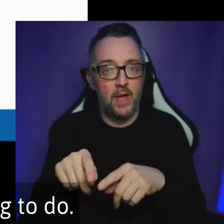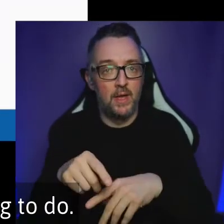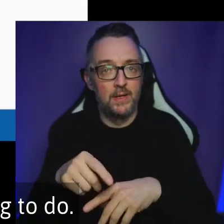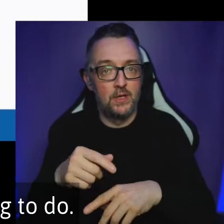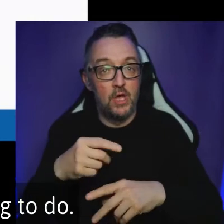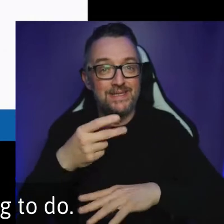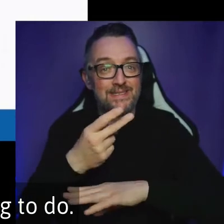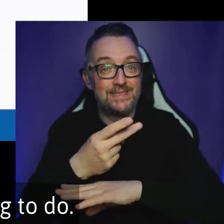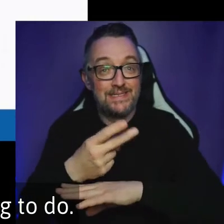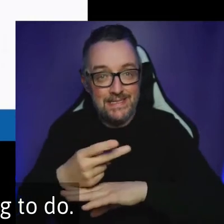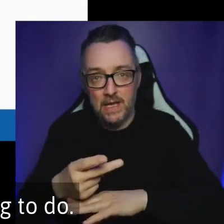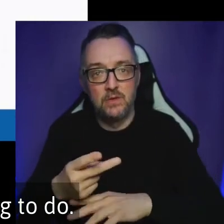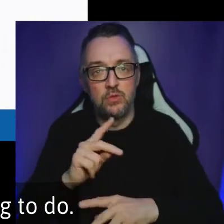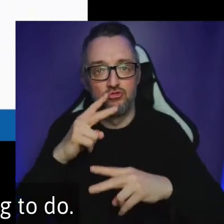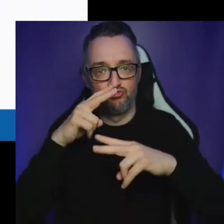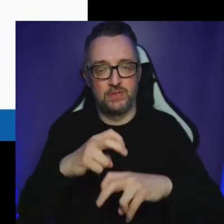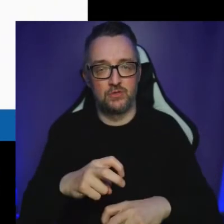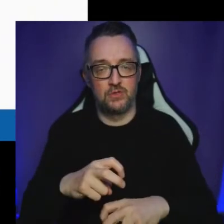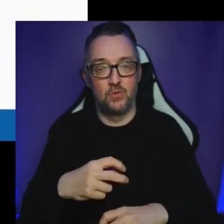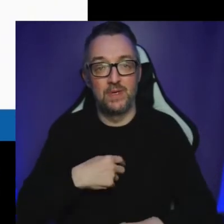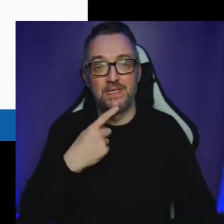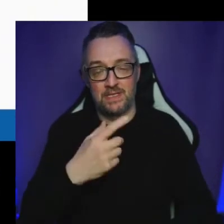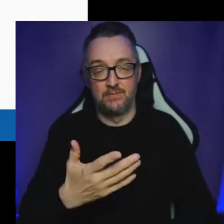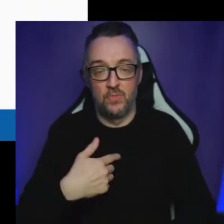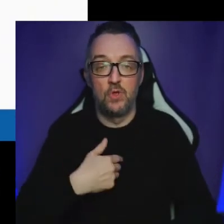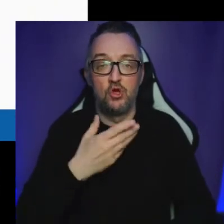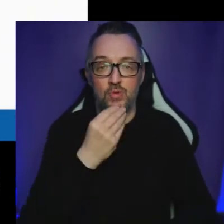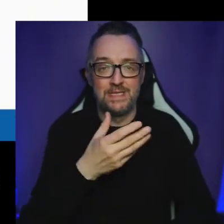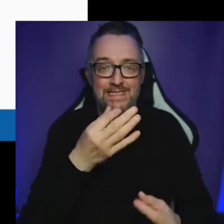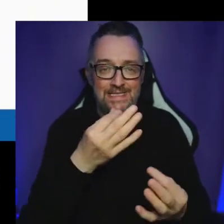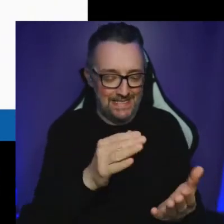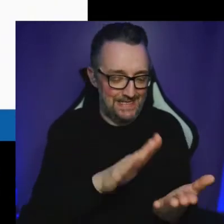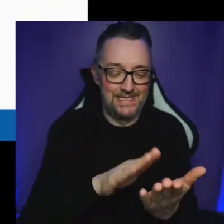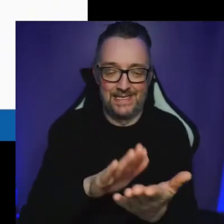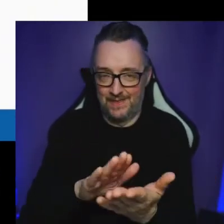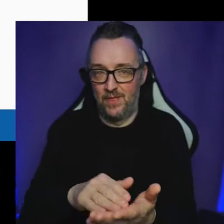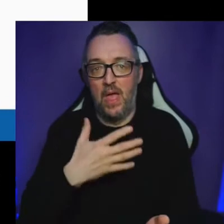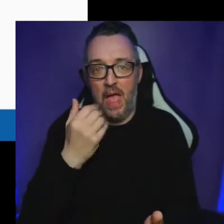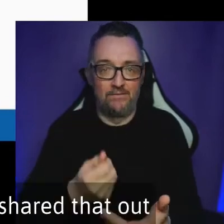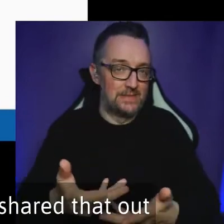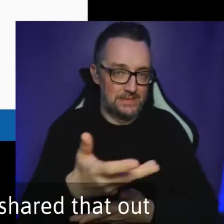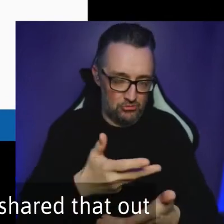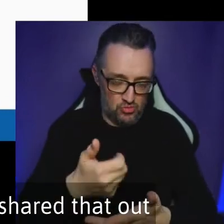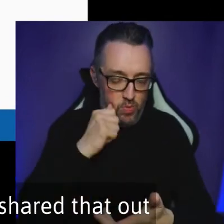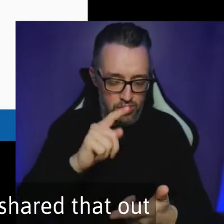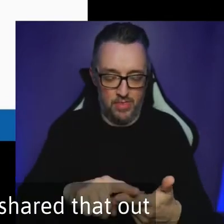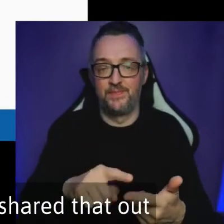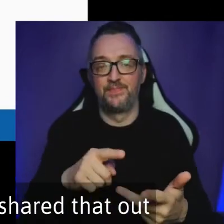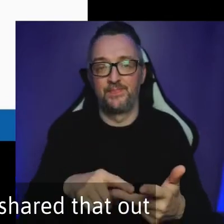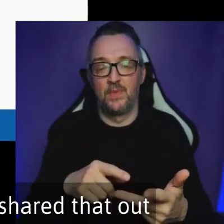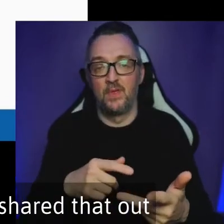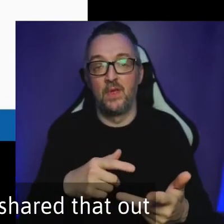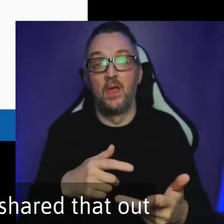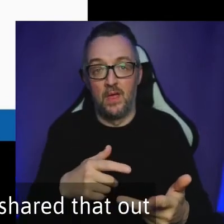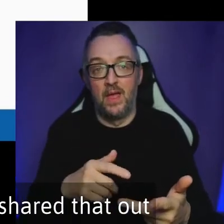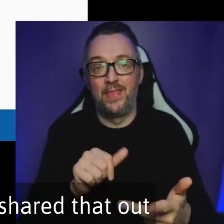research. So we kind of said, right, this is what we're going to do. We're going to be using post-it notes. We're going to do this. We're going to have a discussion, whatever it was going to be. And